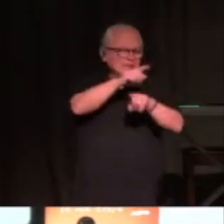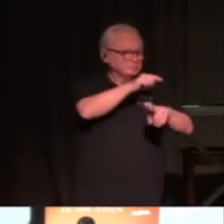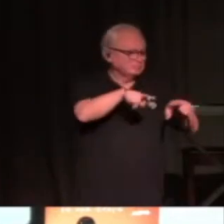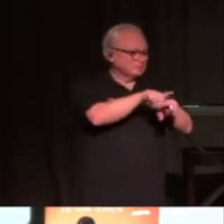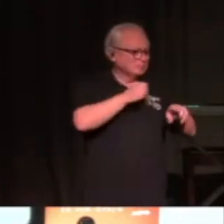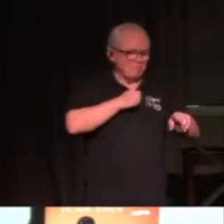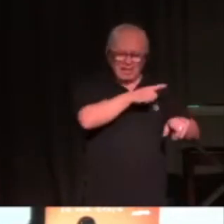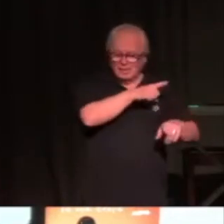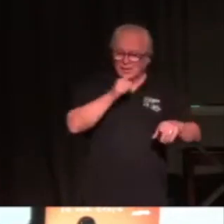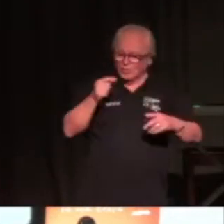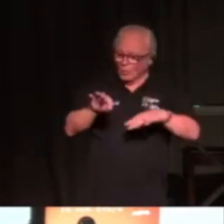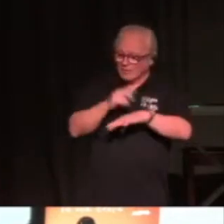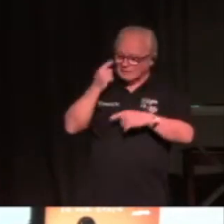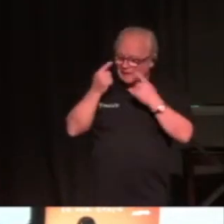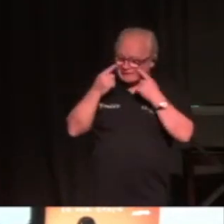eyes.